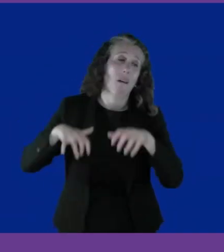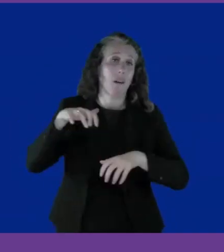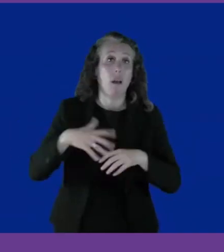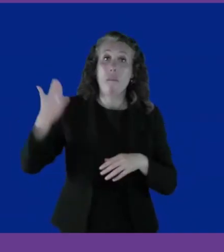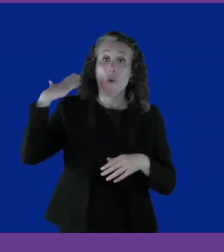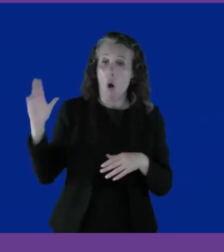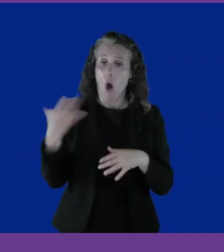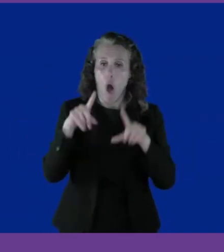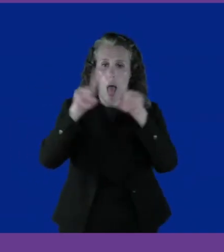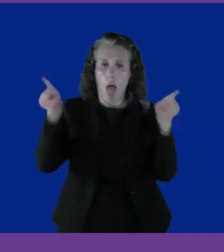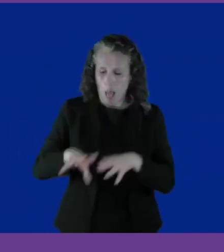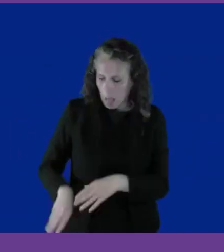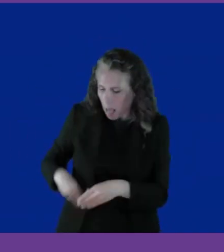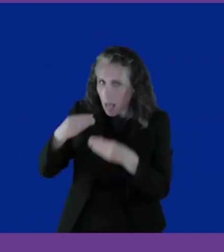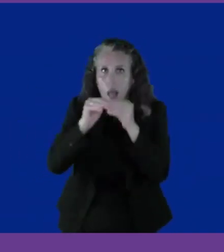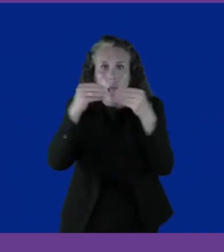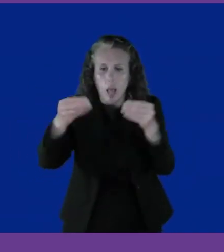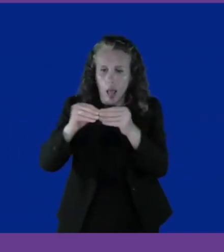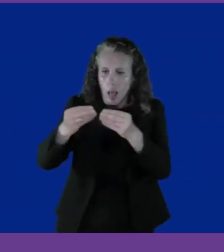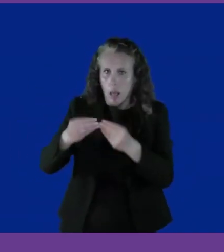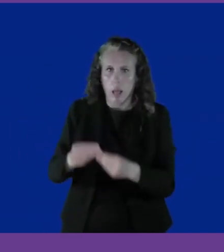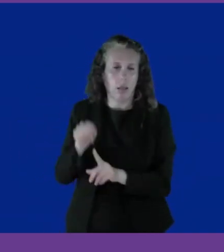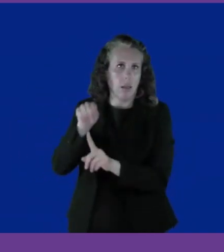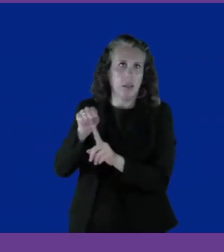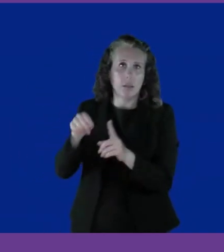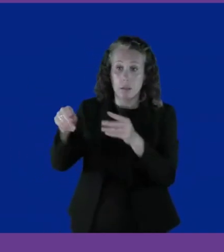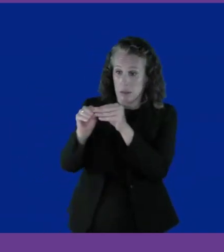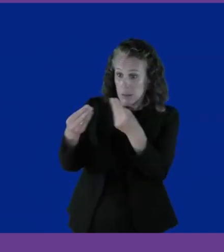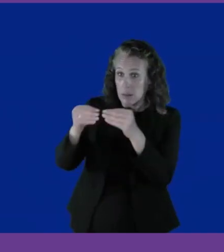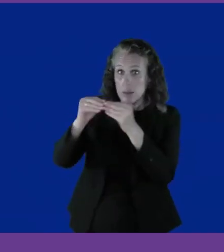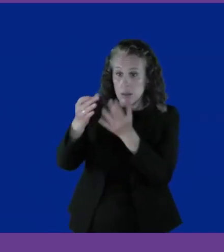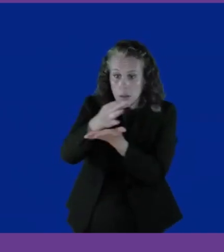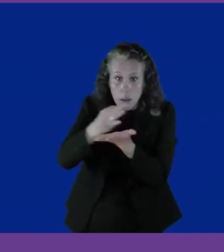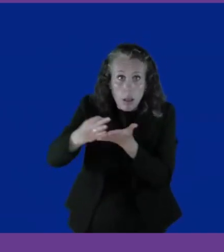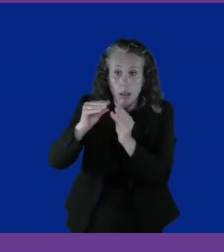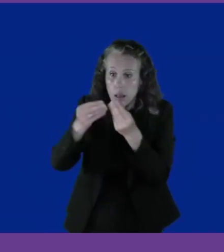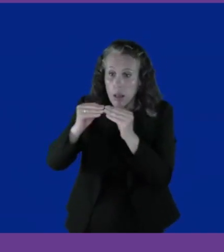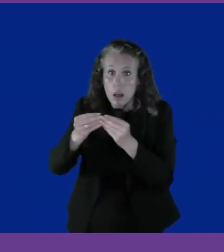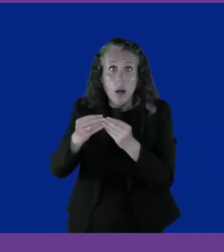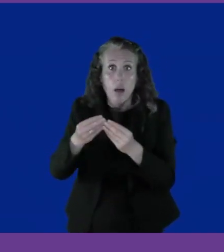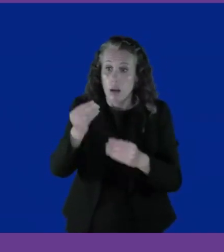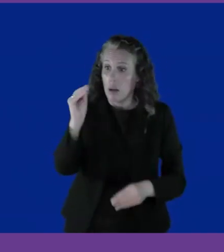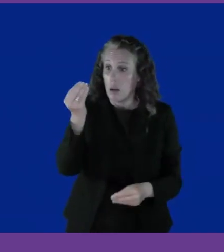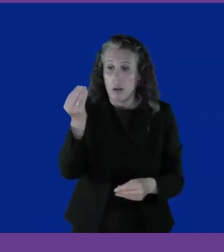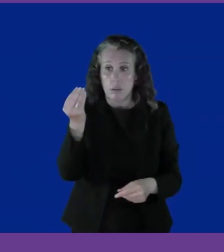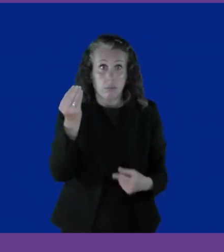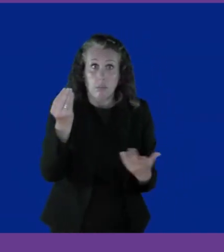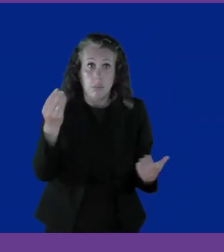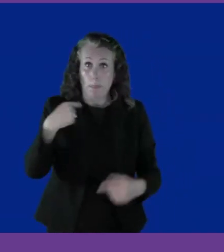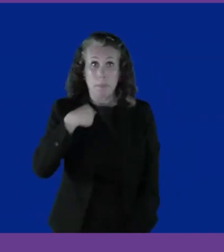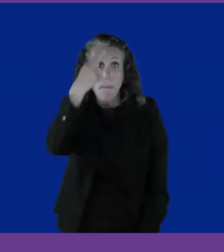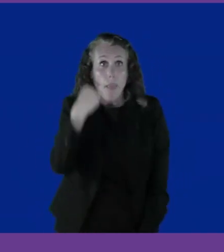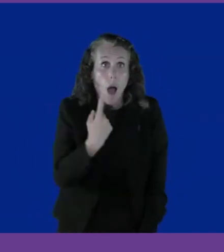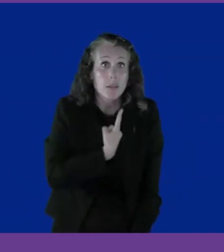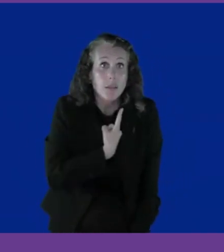was paper-based. And by definition, paper-based in the financial sector meant I, as a blind